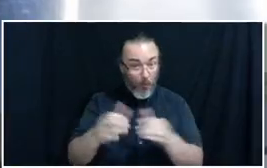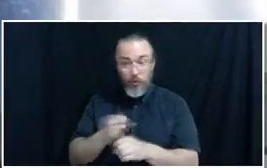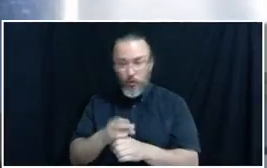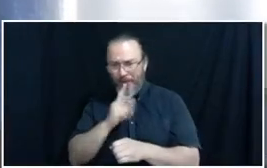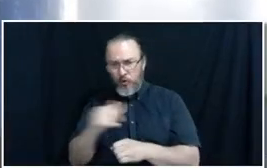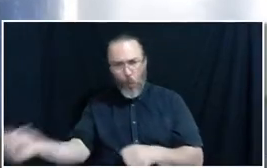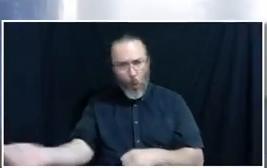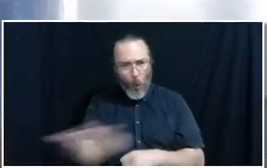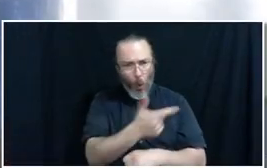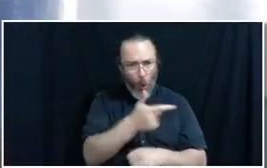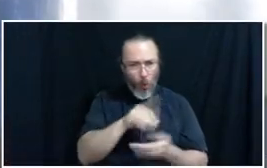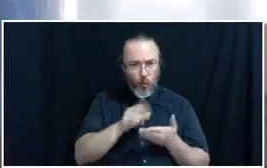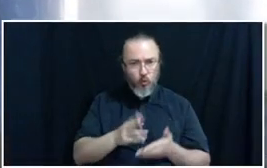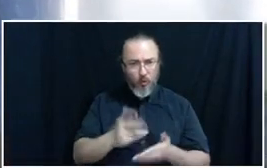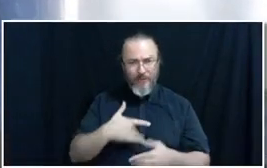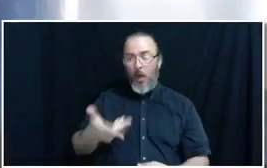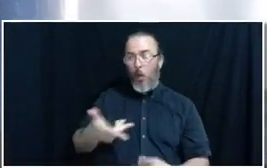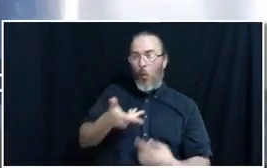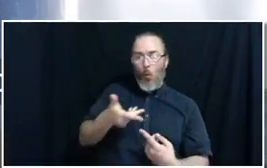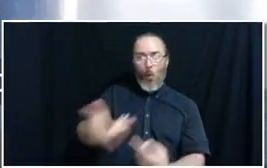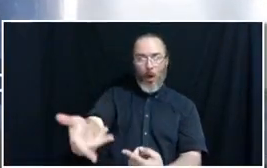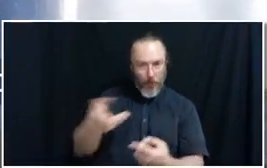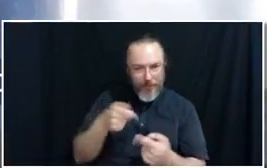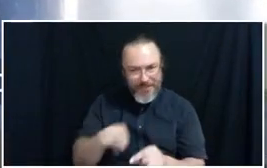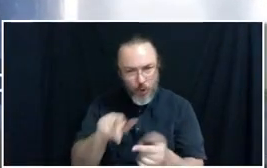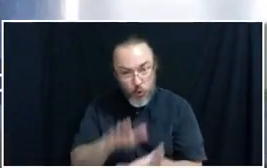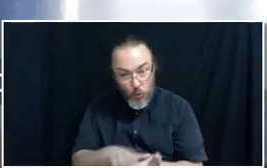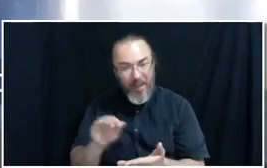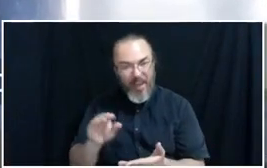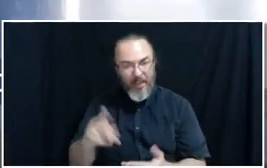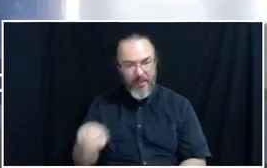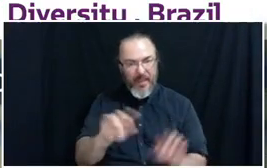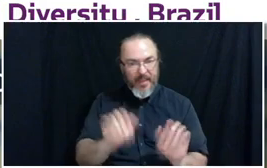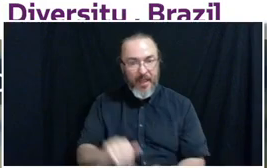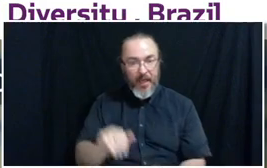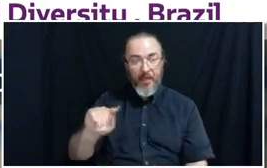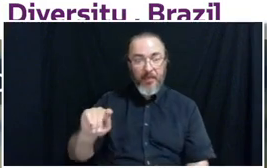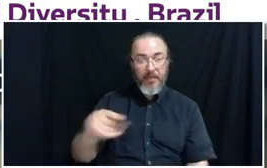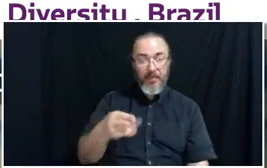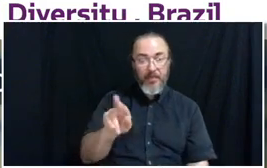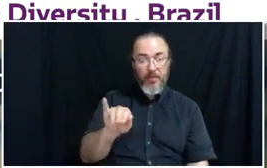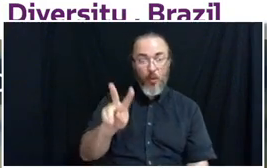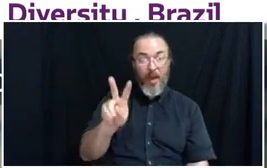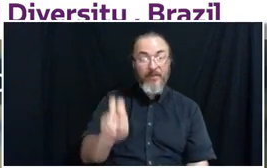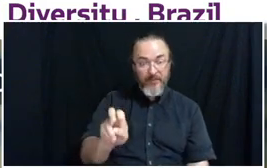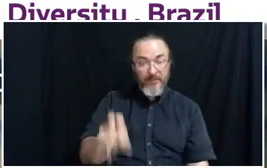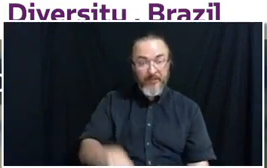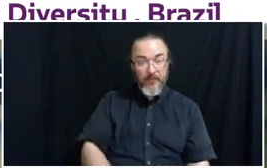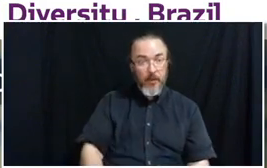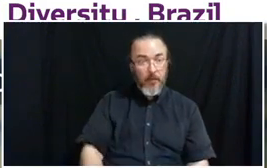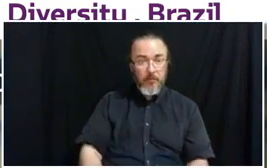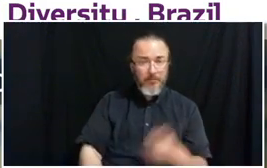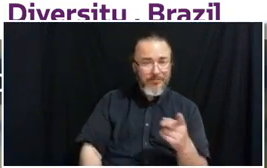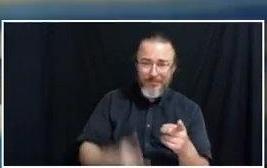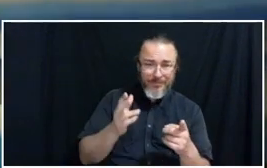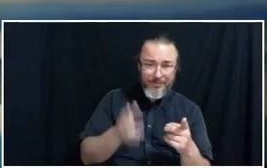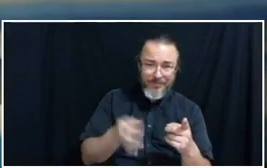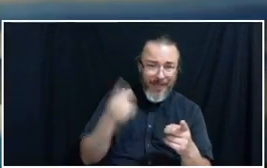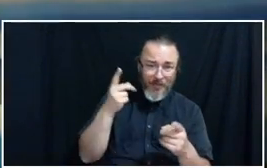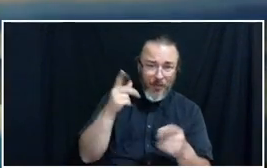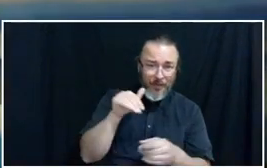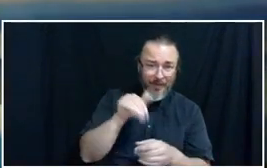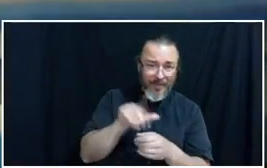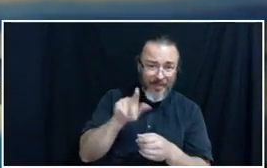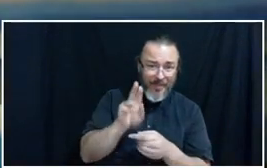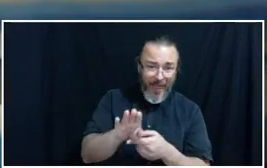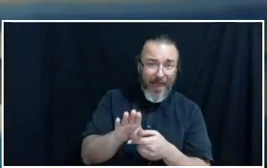and have the chance to thrive. We believe that everybody at the lab is an agent of transformation. Some of them